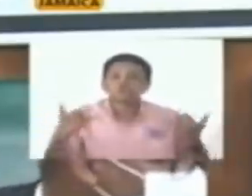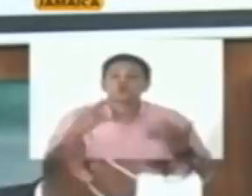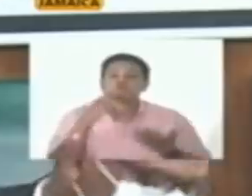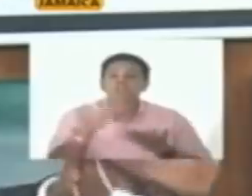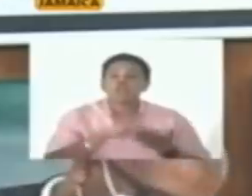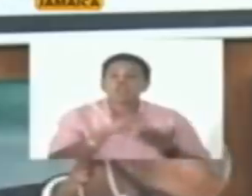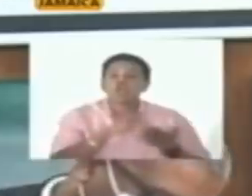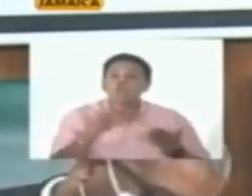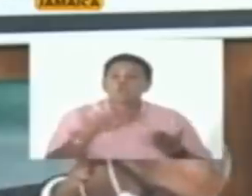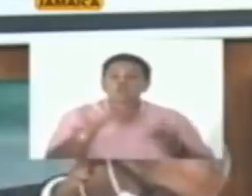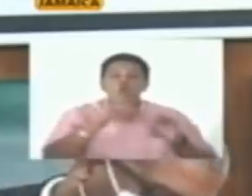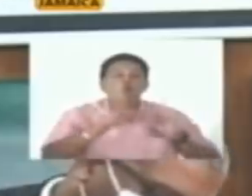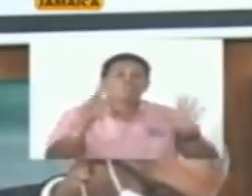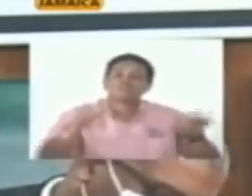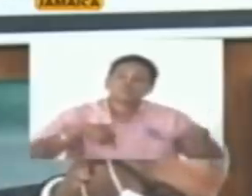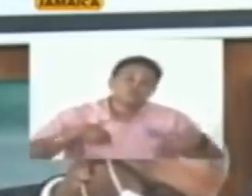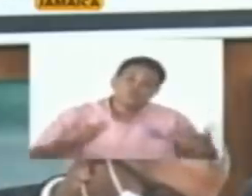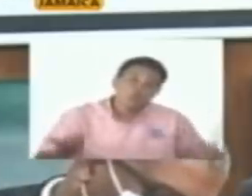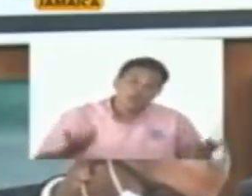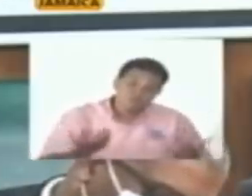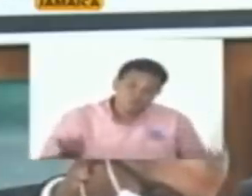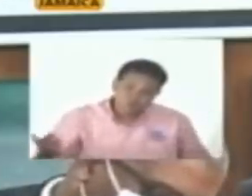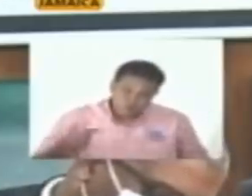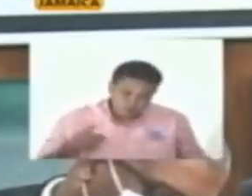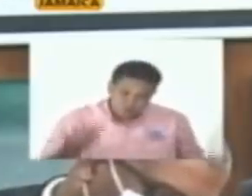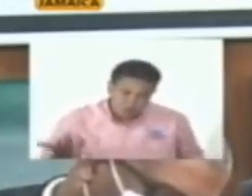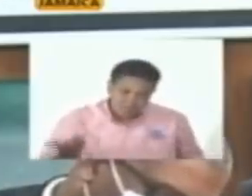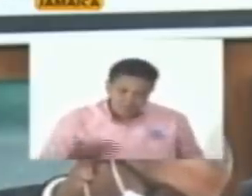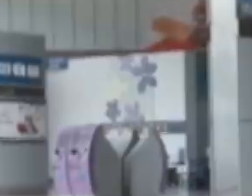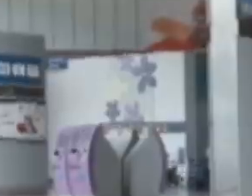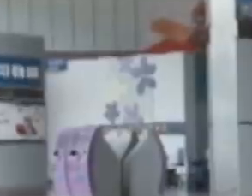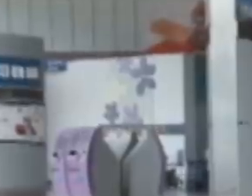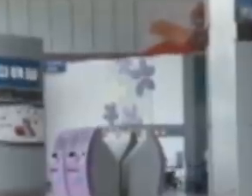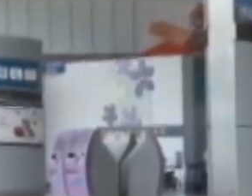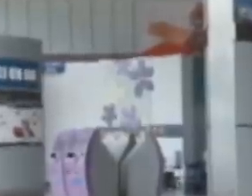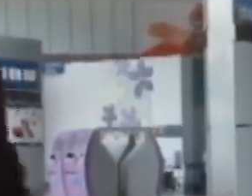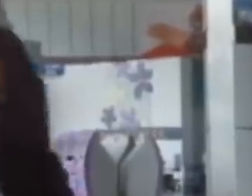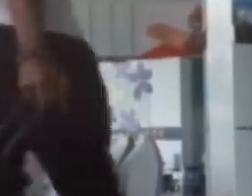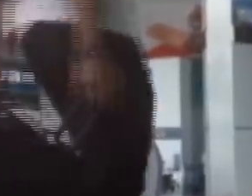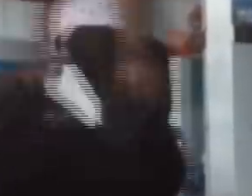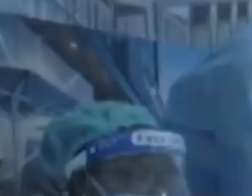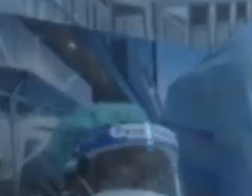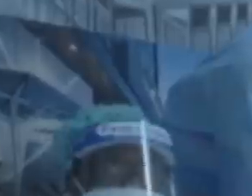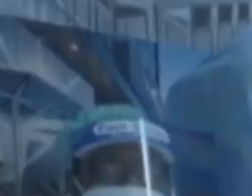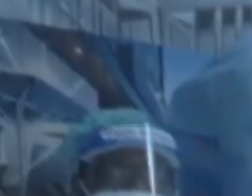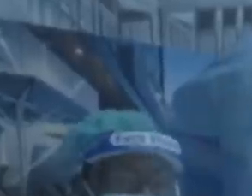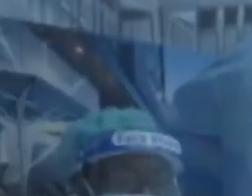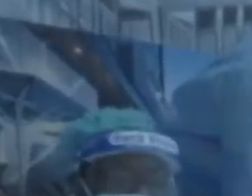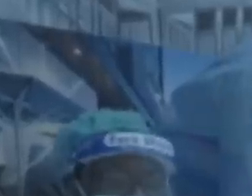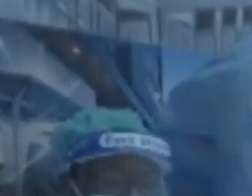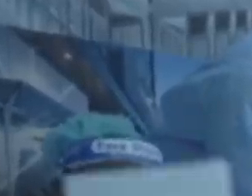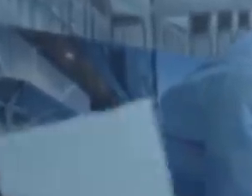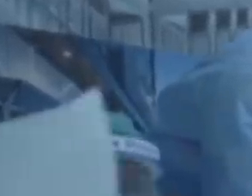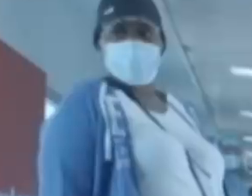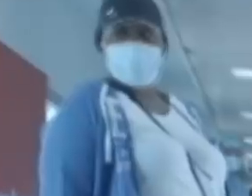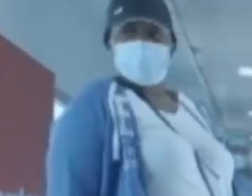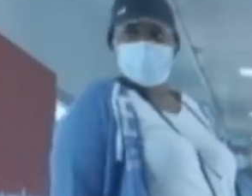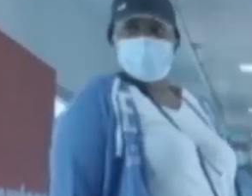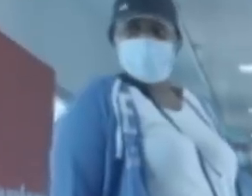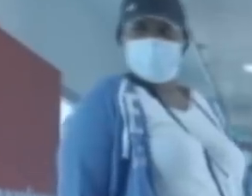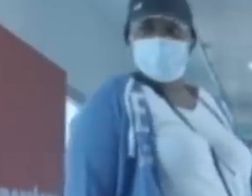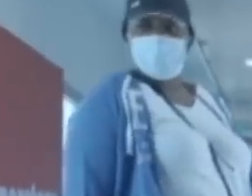learning we obviously don't have. He believes the number of cases could have significantly reduced if the recommendation